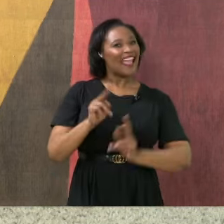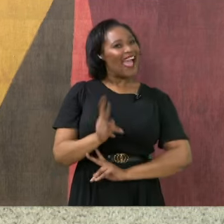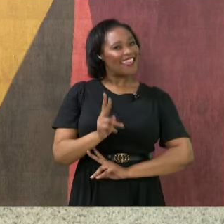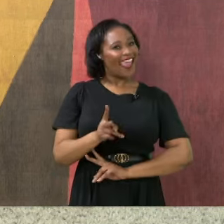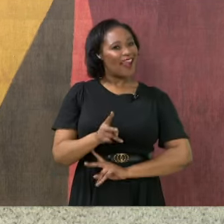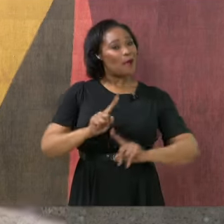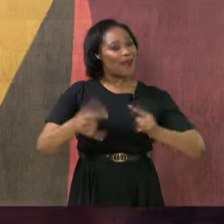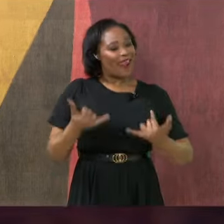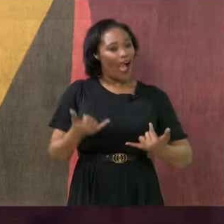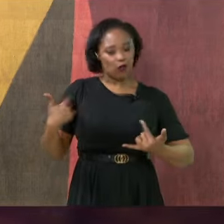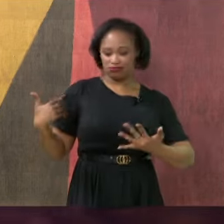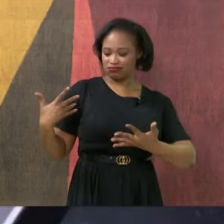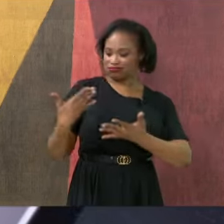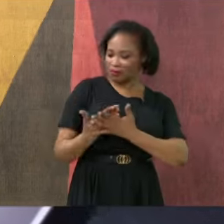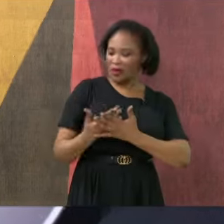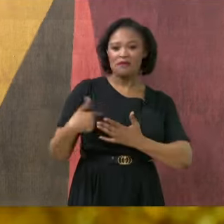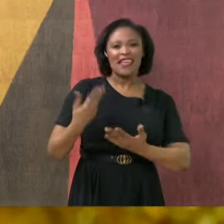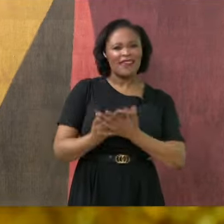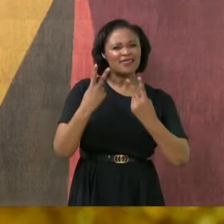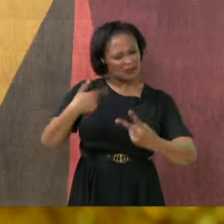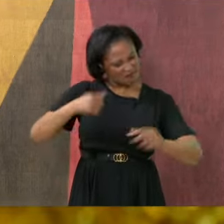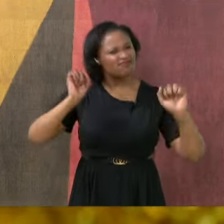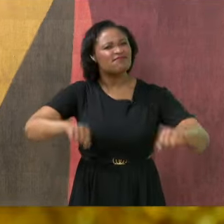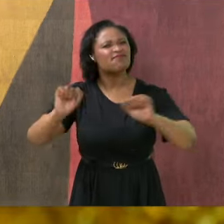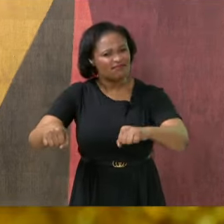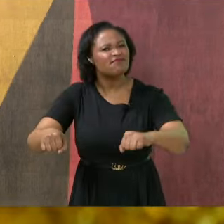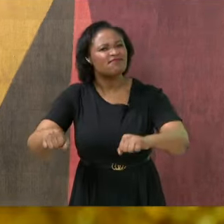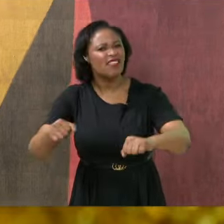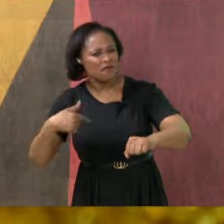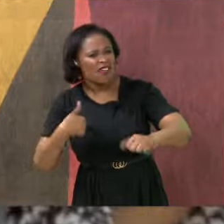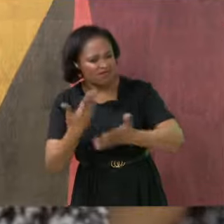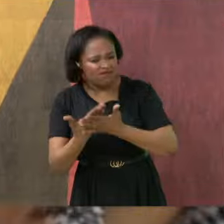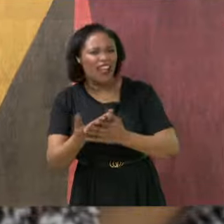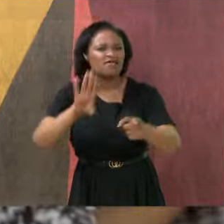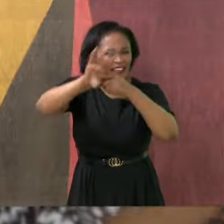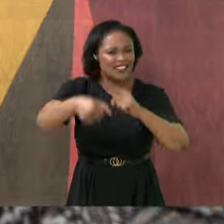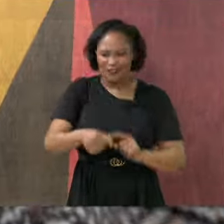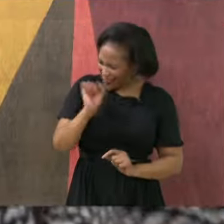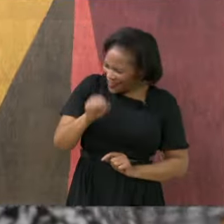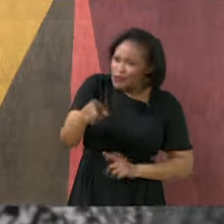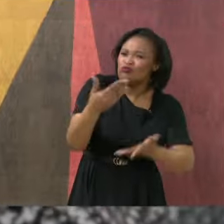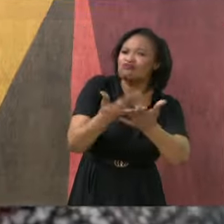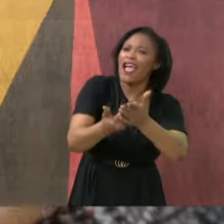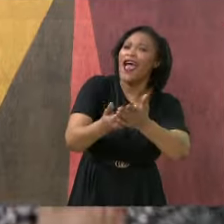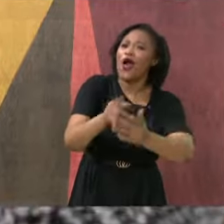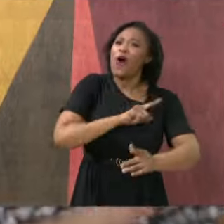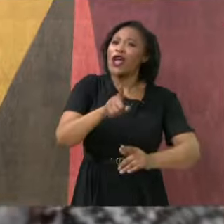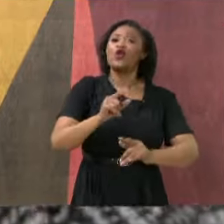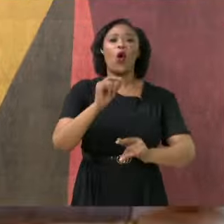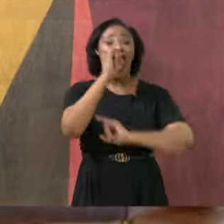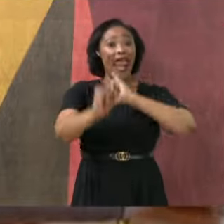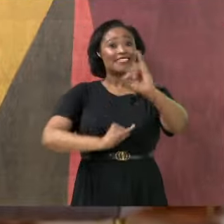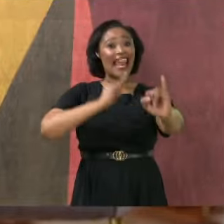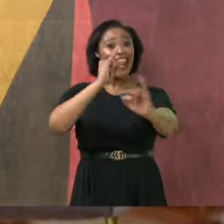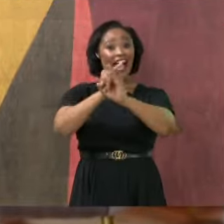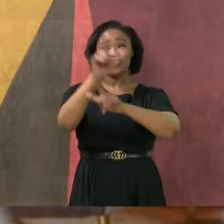how capable I am. Yeah, girl, you're more than capable, okay? You're about to go and be on international stages, which I think we're all so proud of, that it's going to